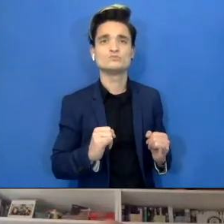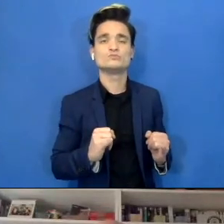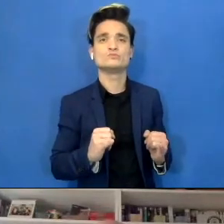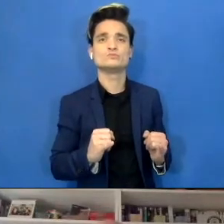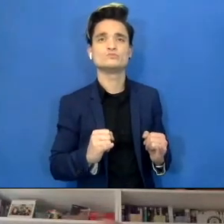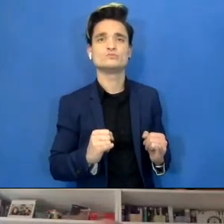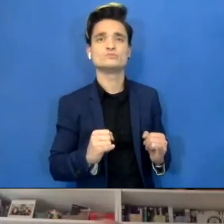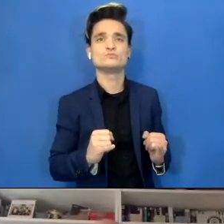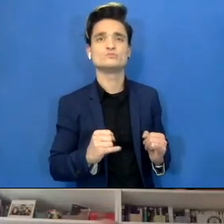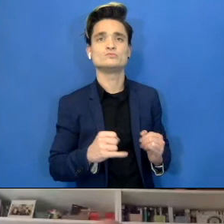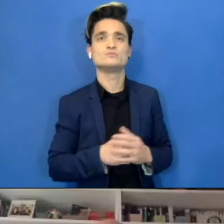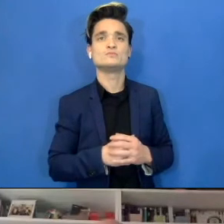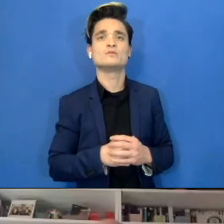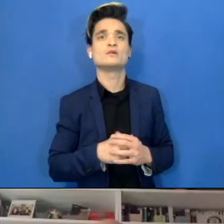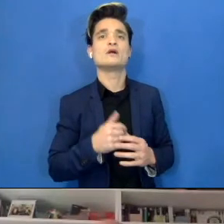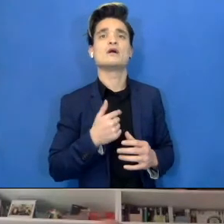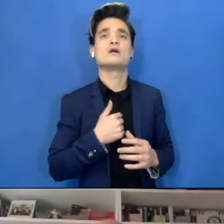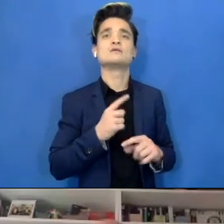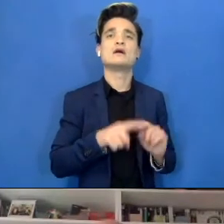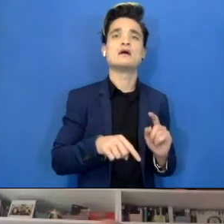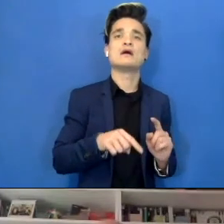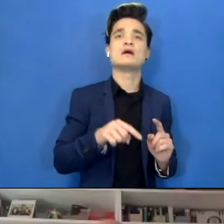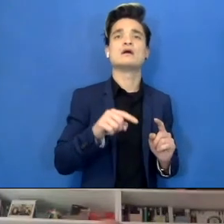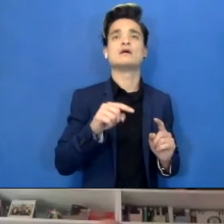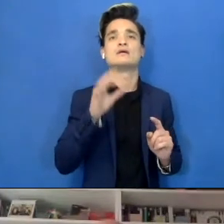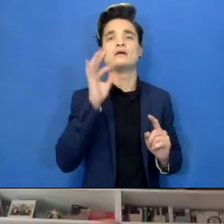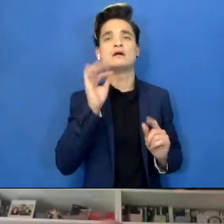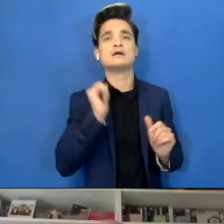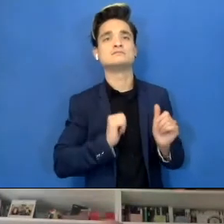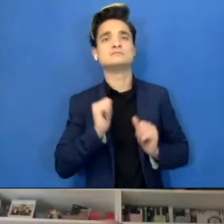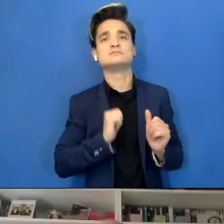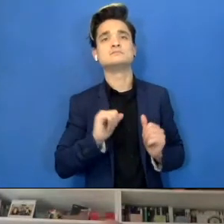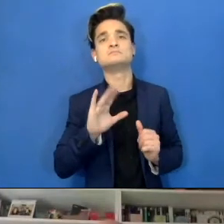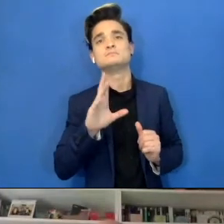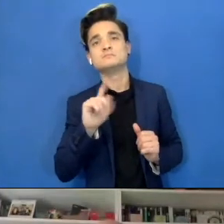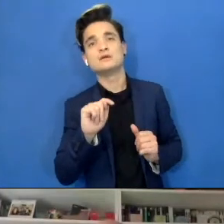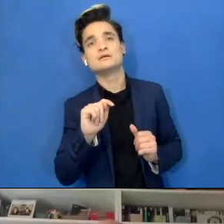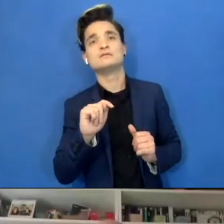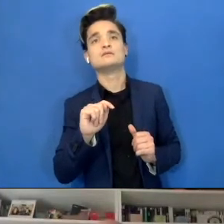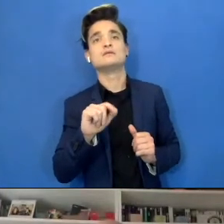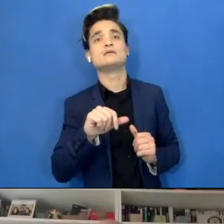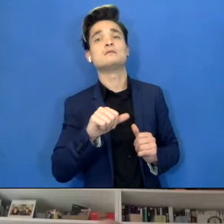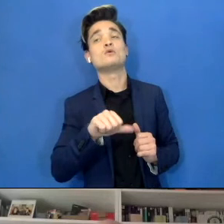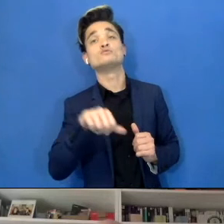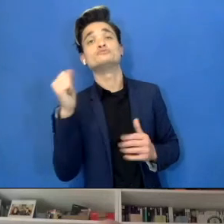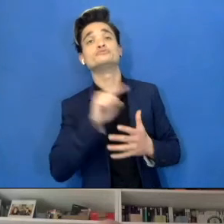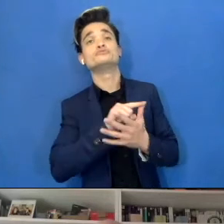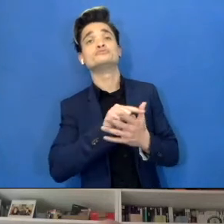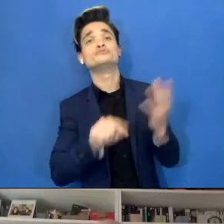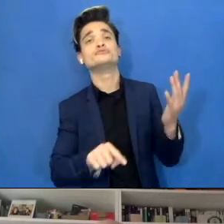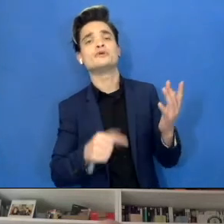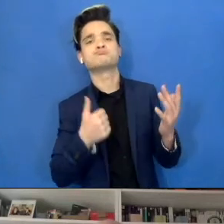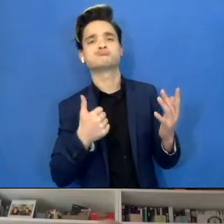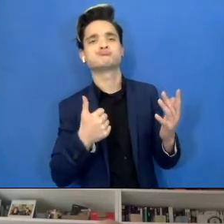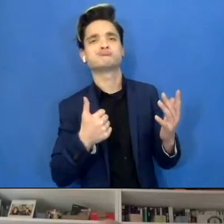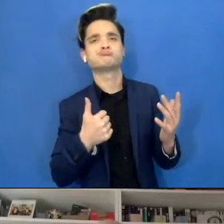else. So I just know I don't have to go there. I have so much freedom to do so many things.